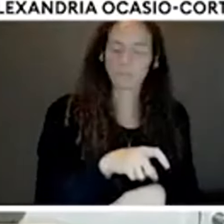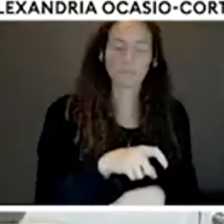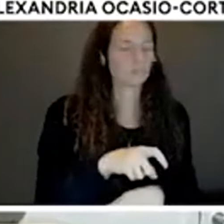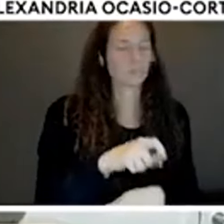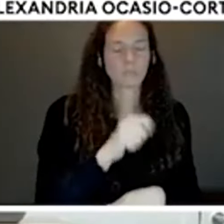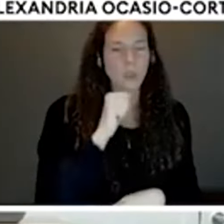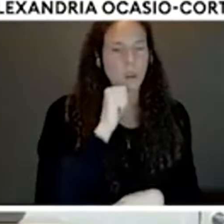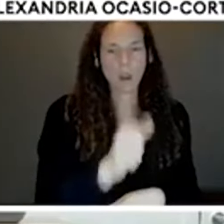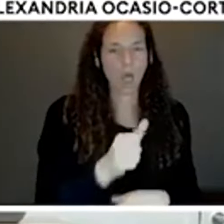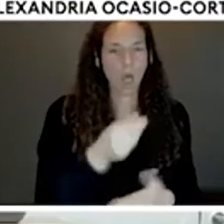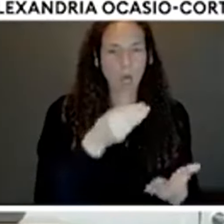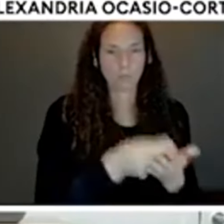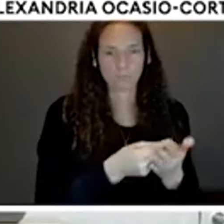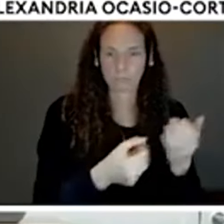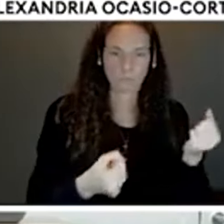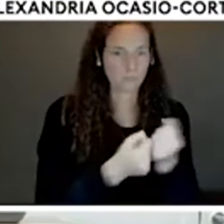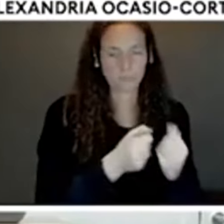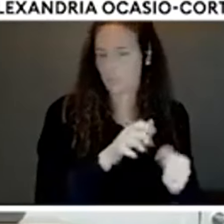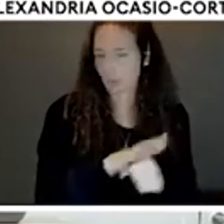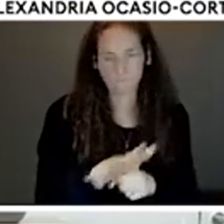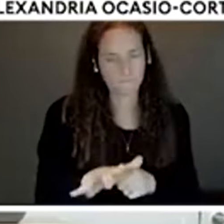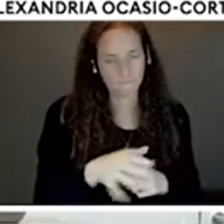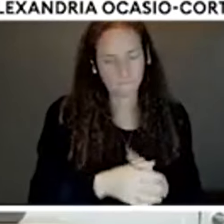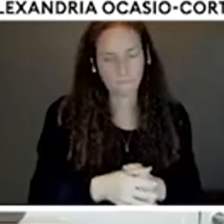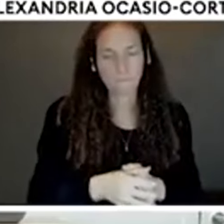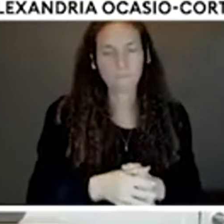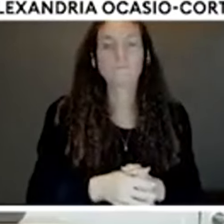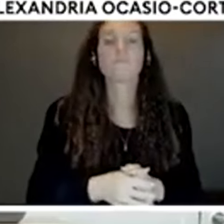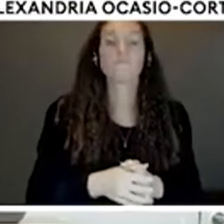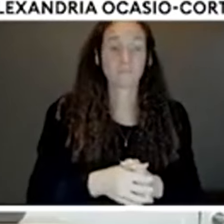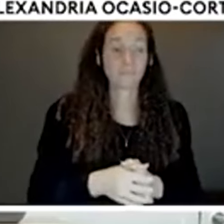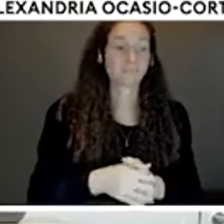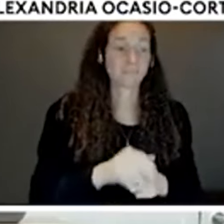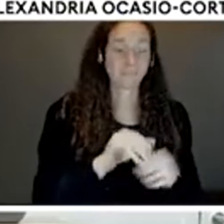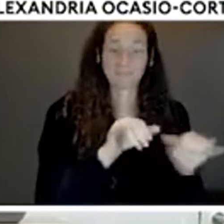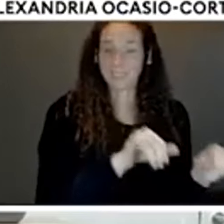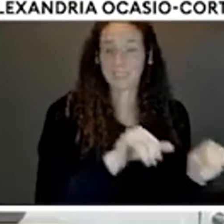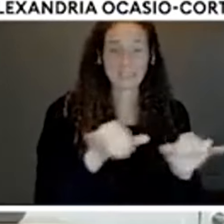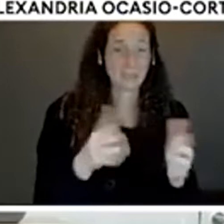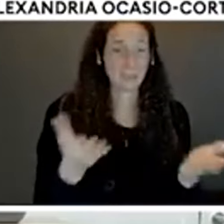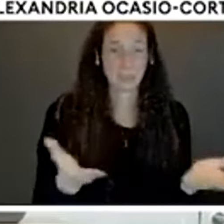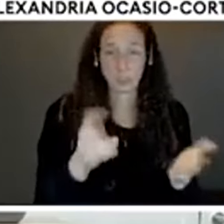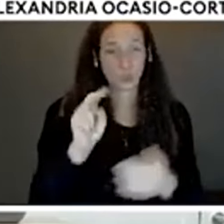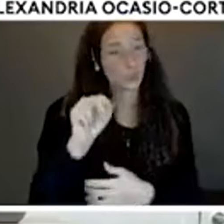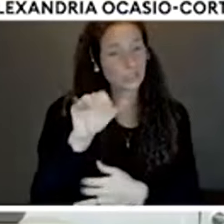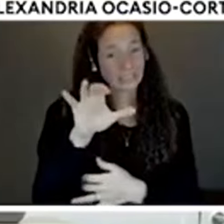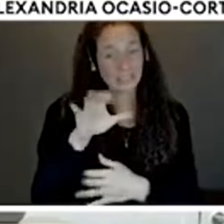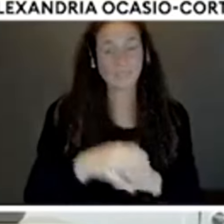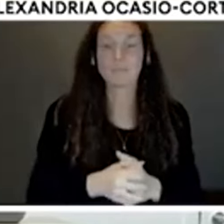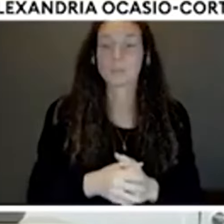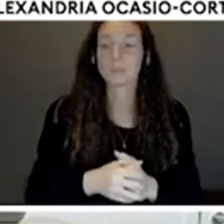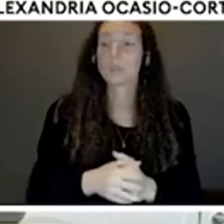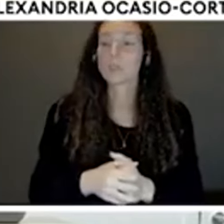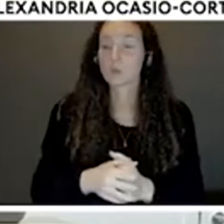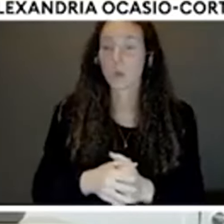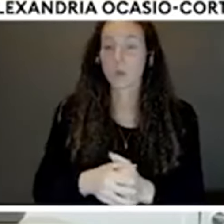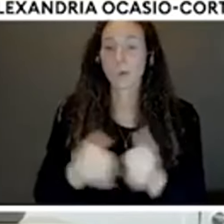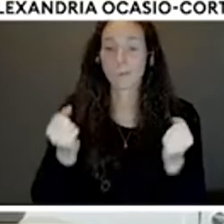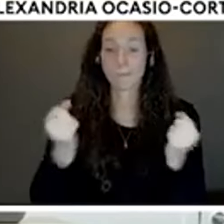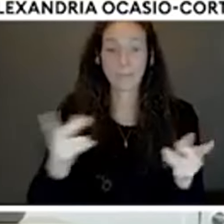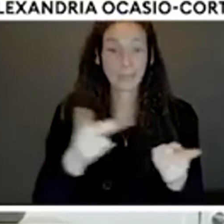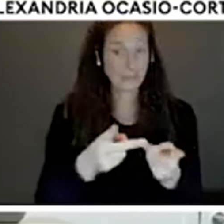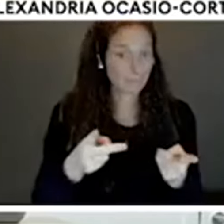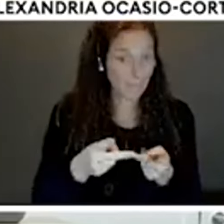so what's happening is that the cities and that the municipalities and places that are actually absorbing this operation are getting